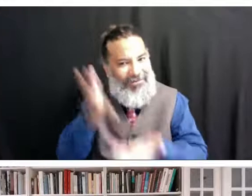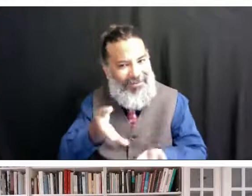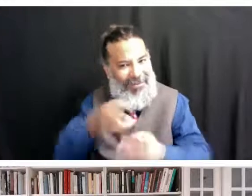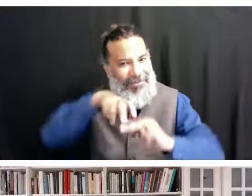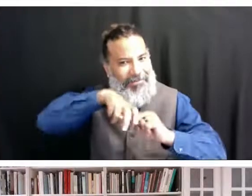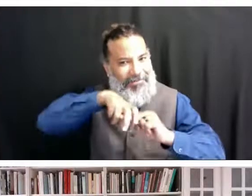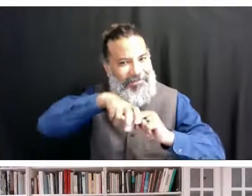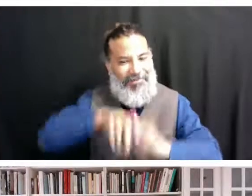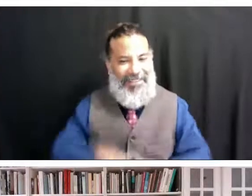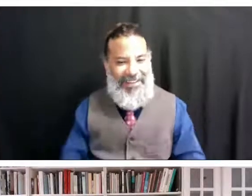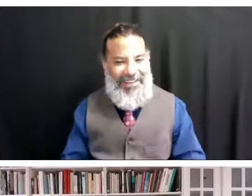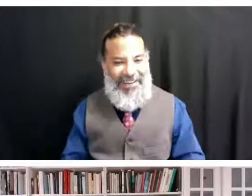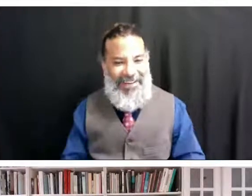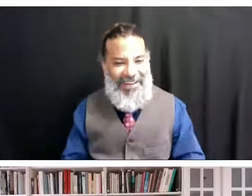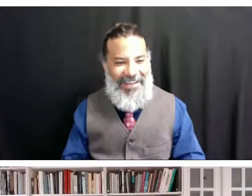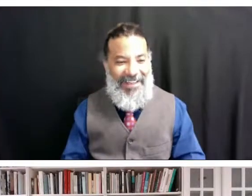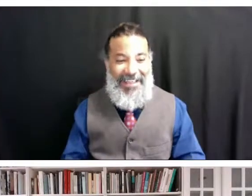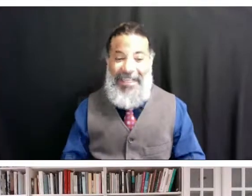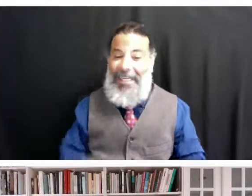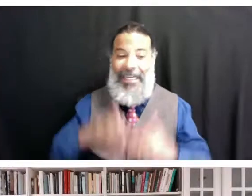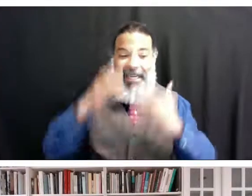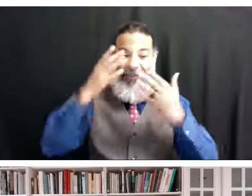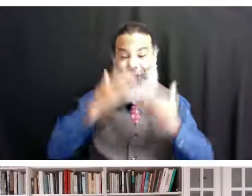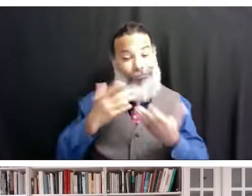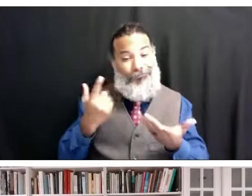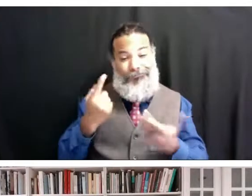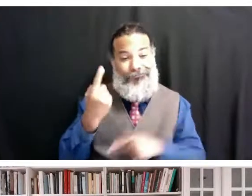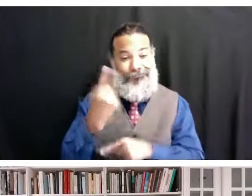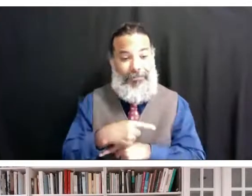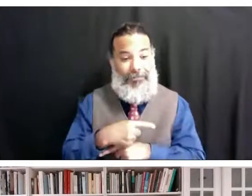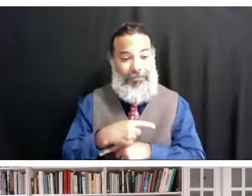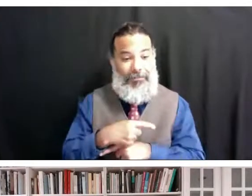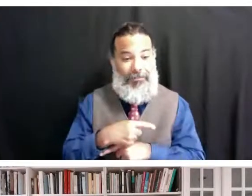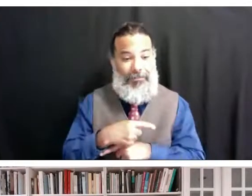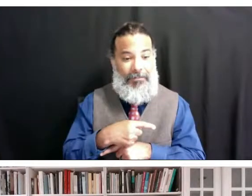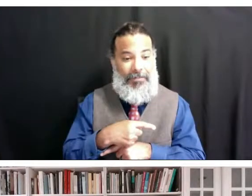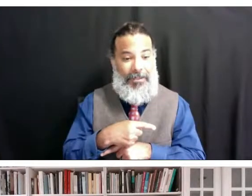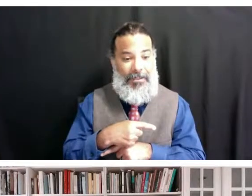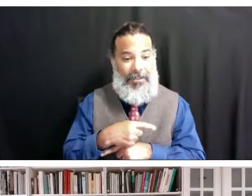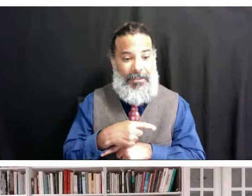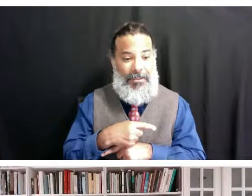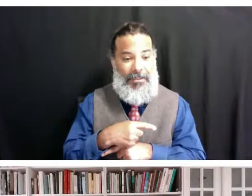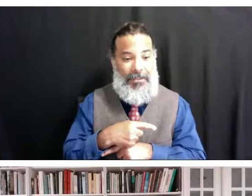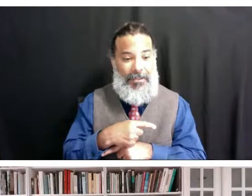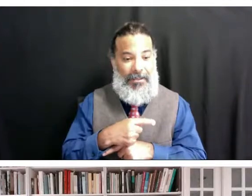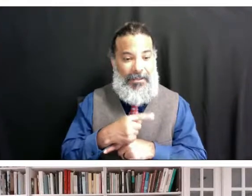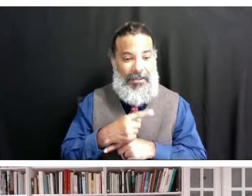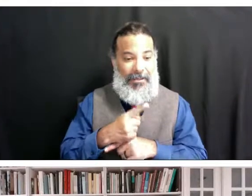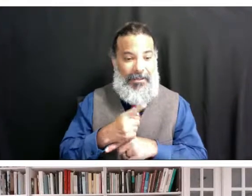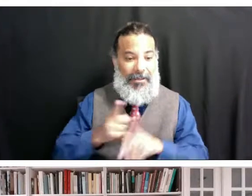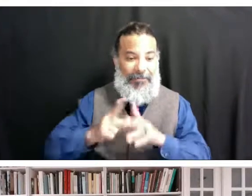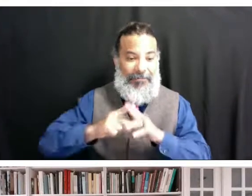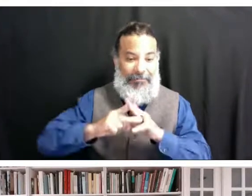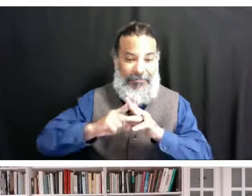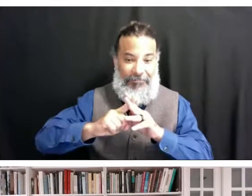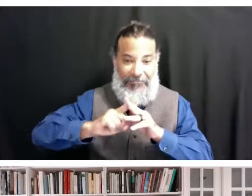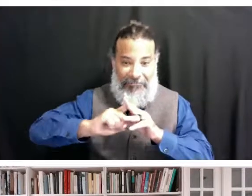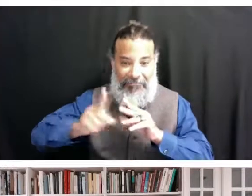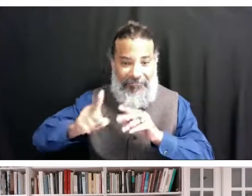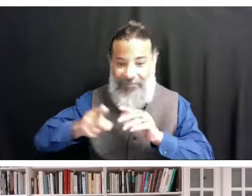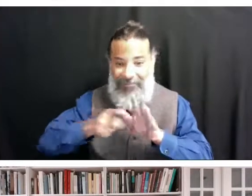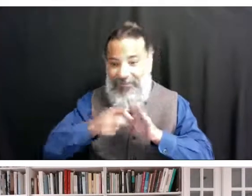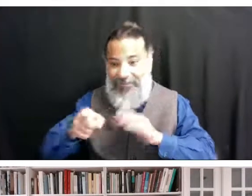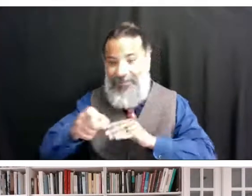collection, which unfortunately one day slipped its tether and flew past the tiger that was in the same